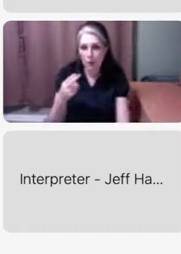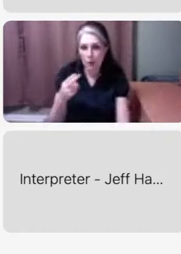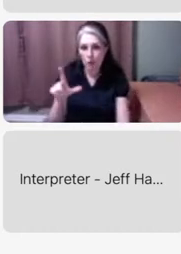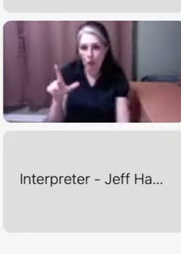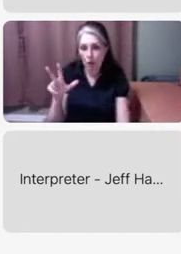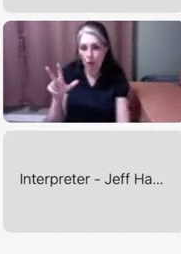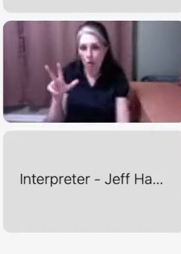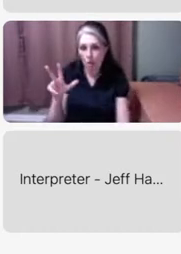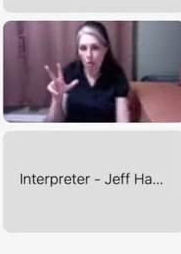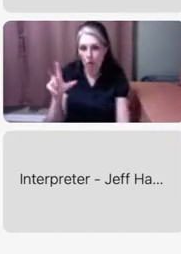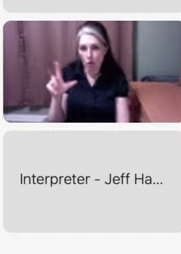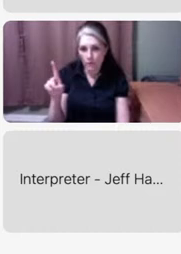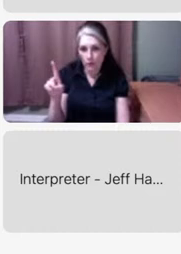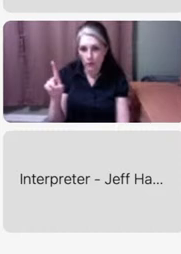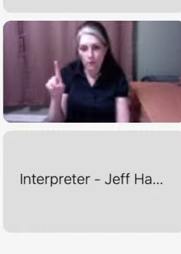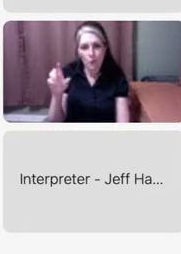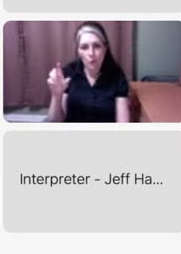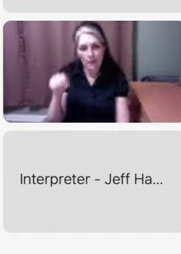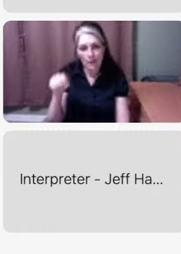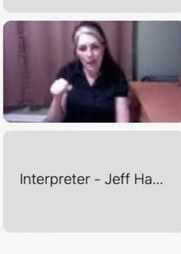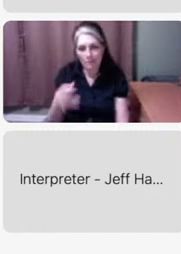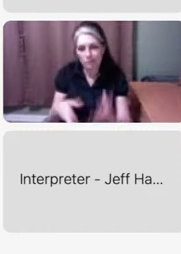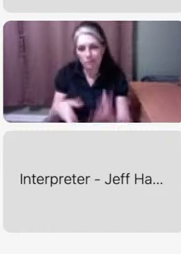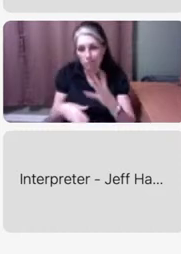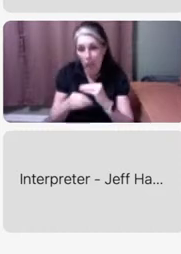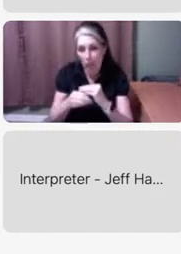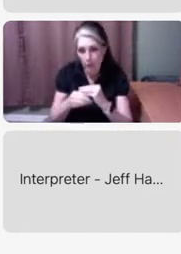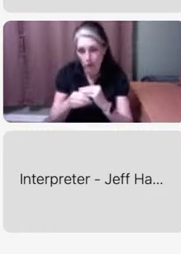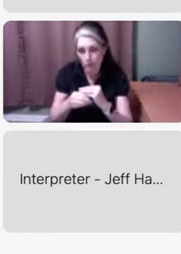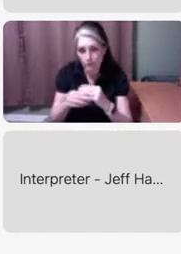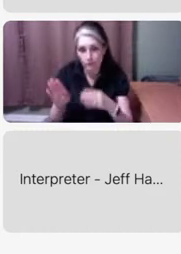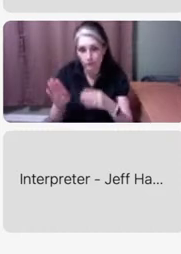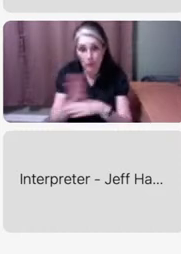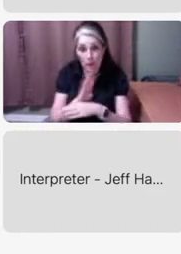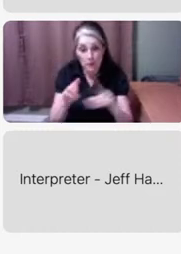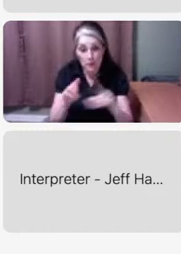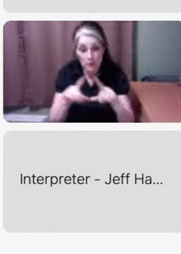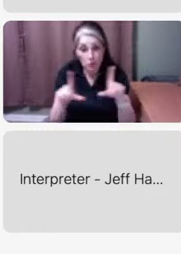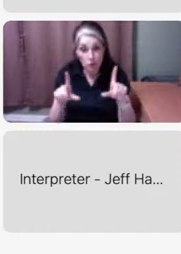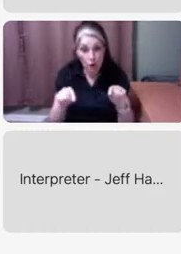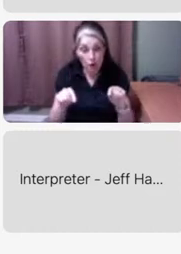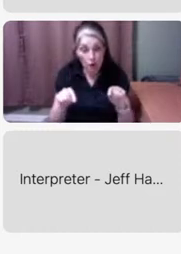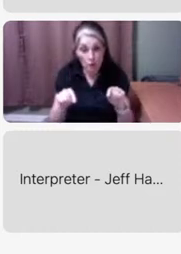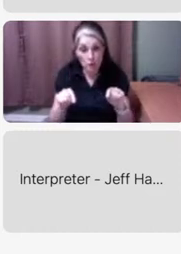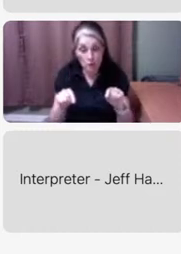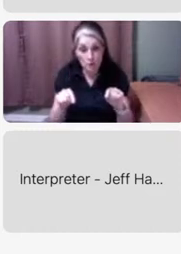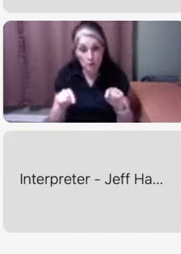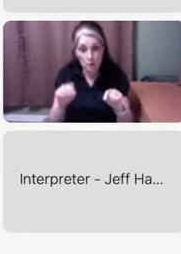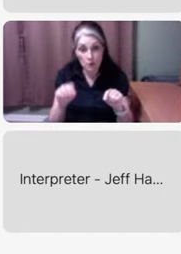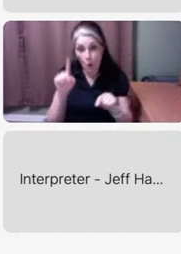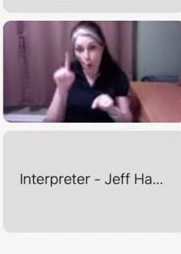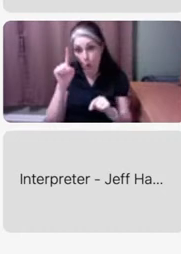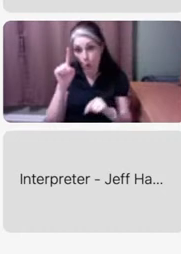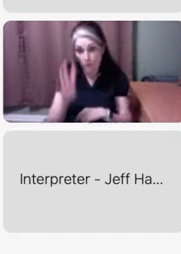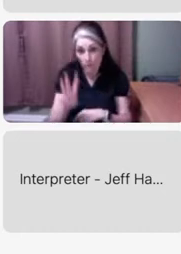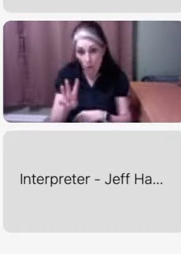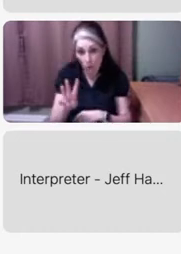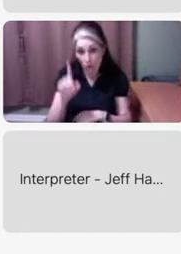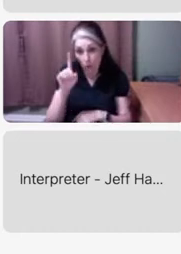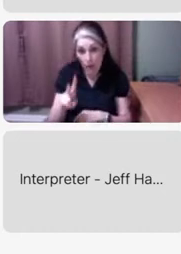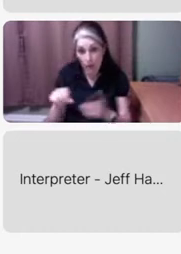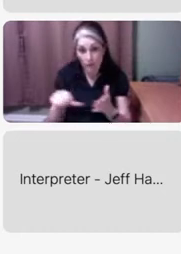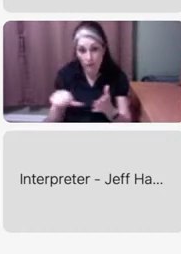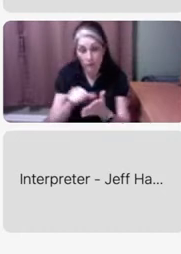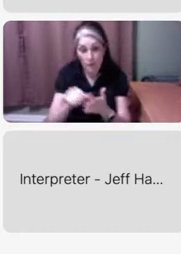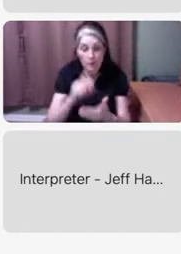you in so if you there's business business card size a fourth of a page have a page if you wanna all these donations go towards